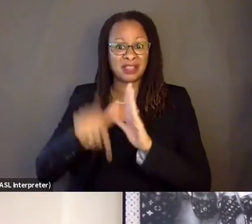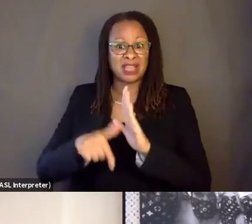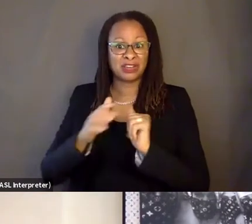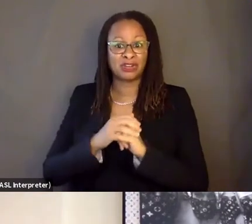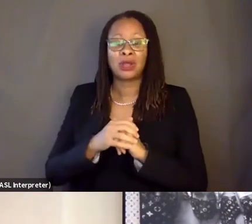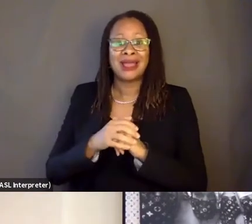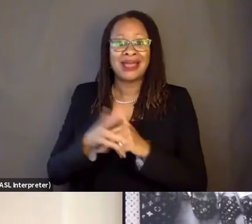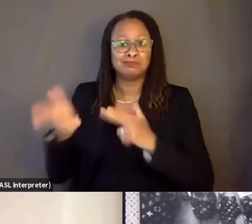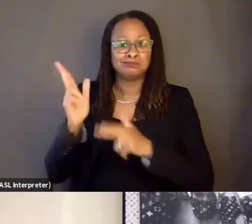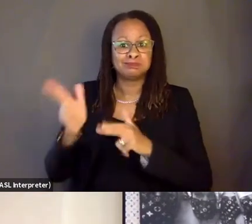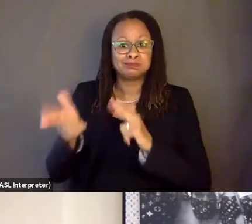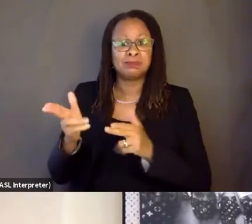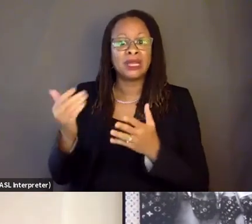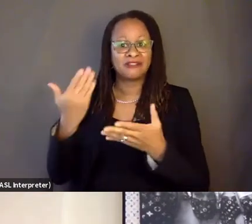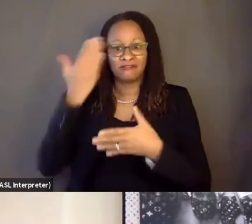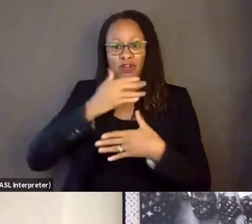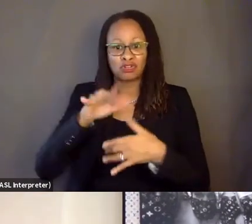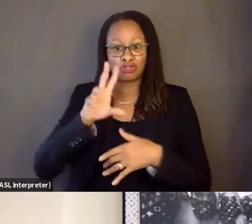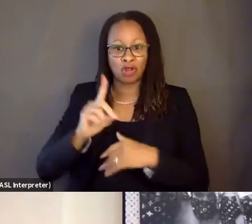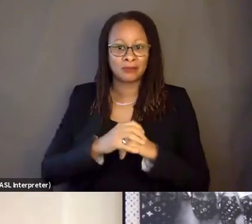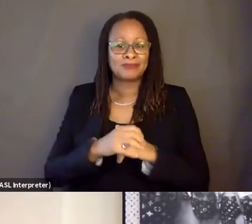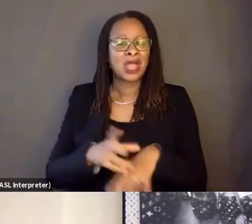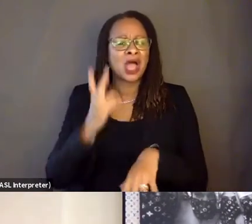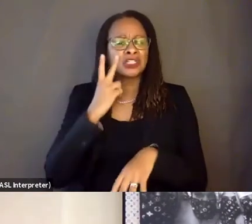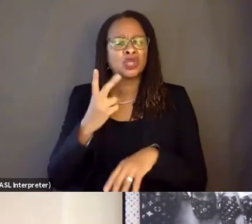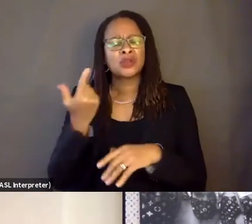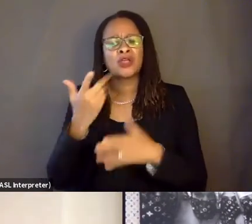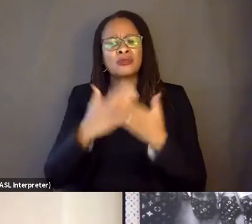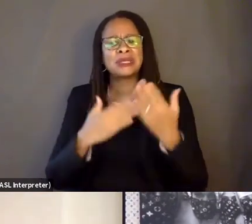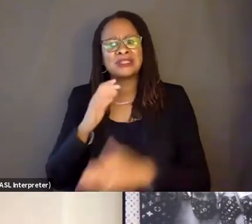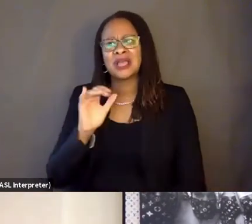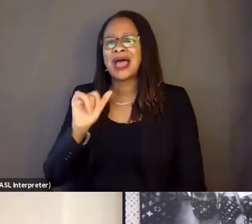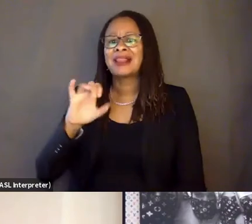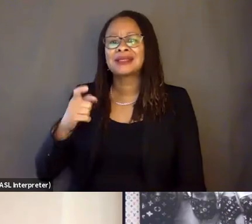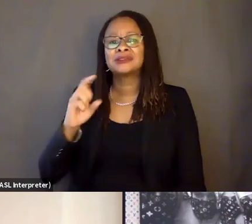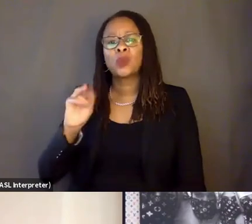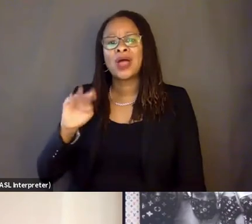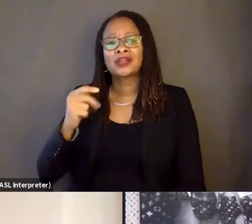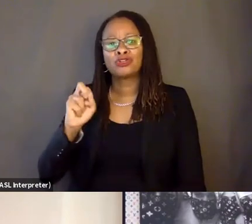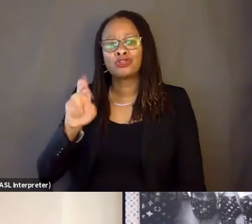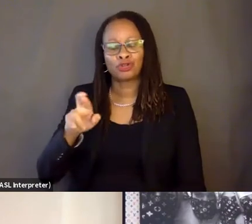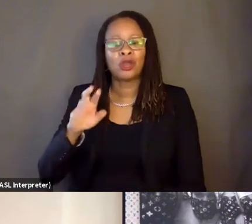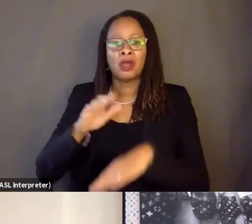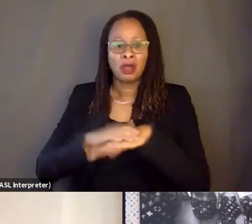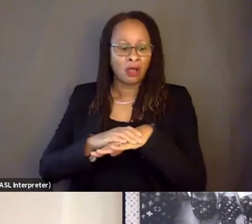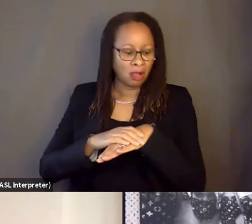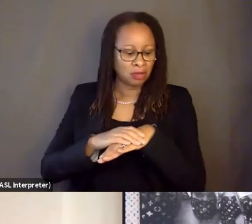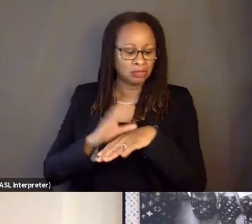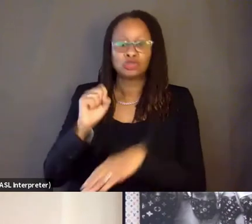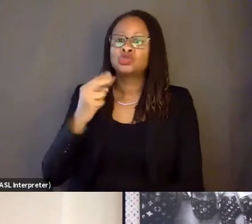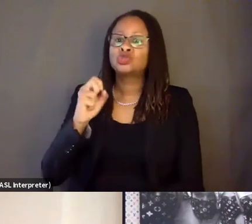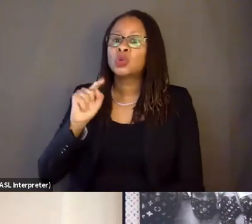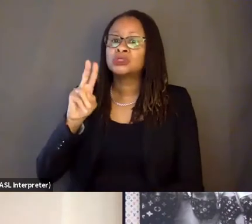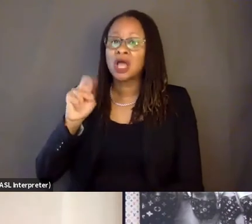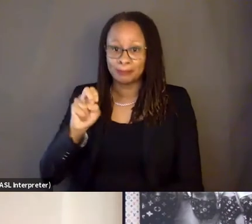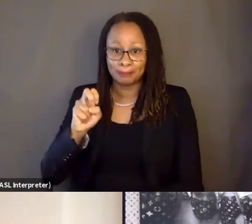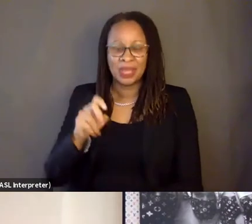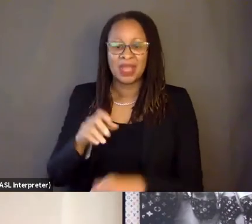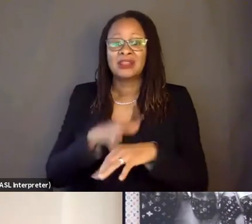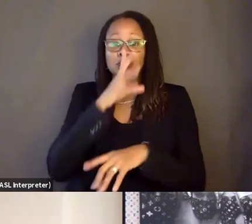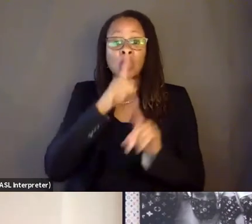Alex Wagner over on Showtime's The Circus, where they're talking with white folks in different states about how